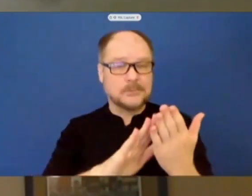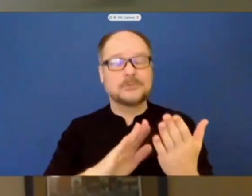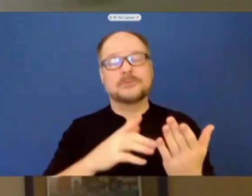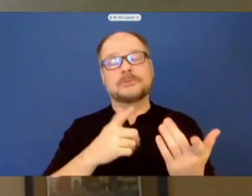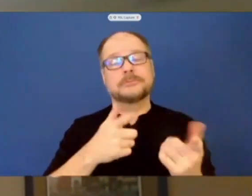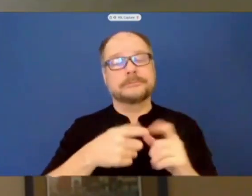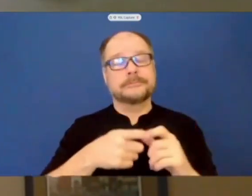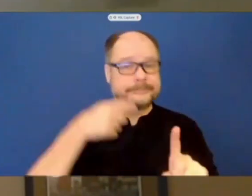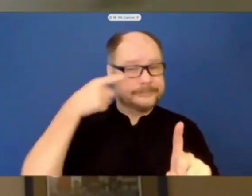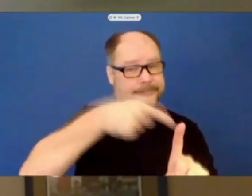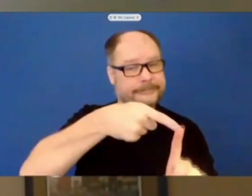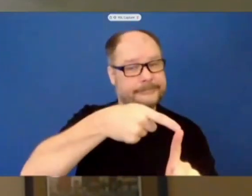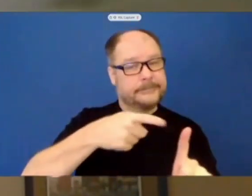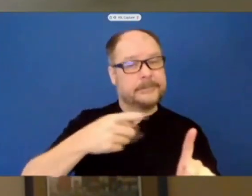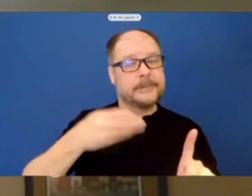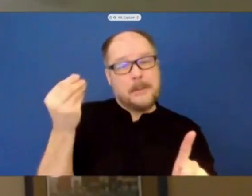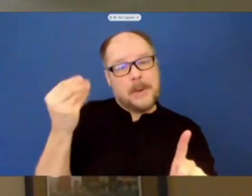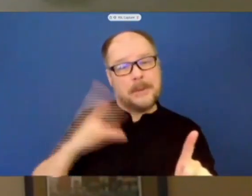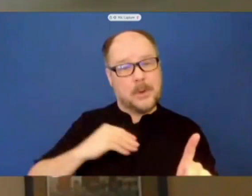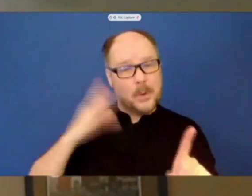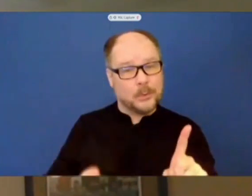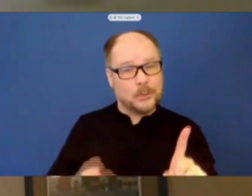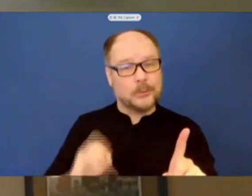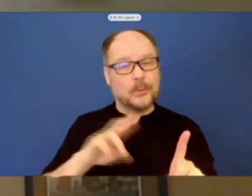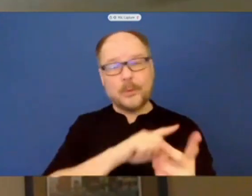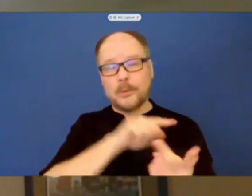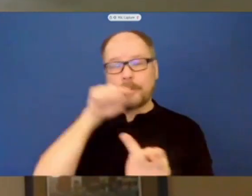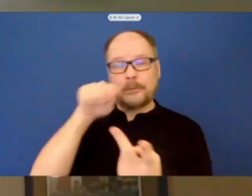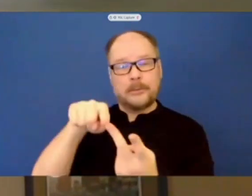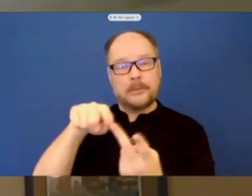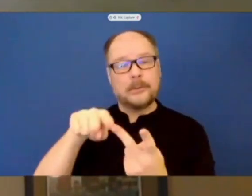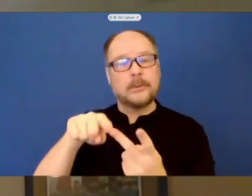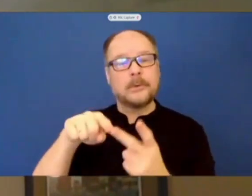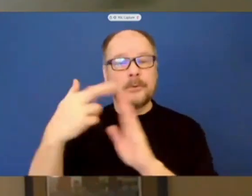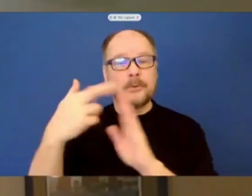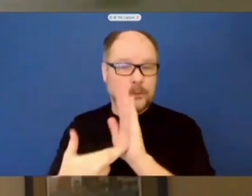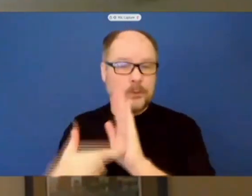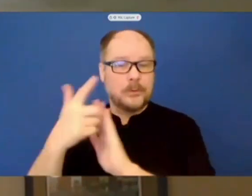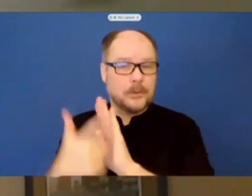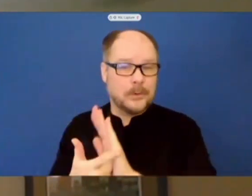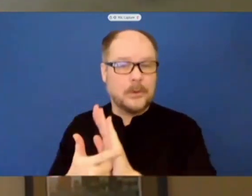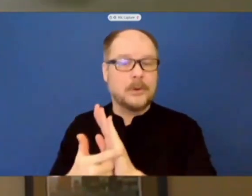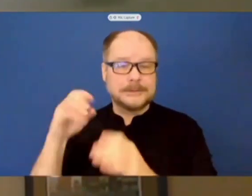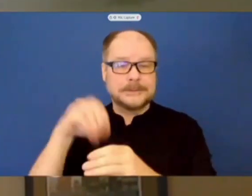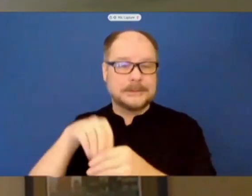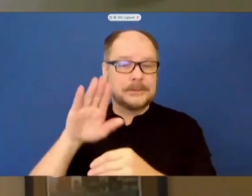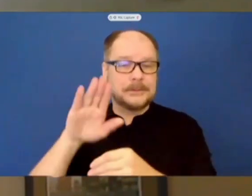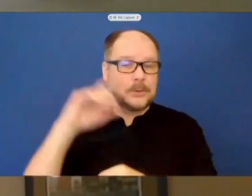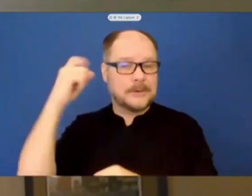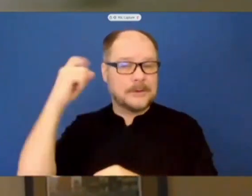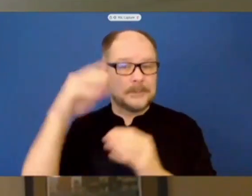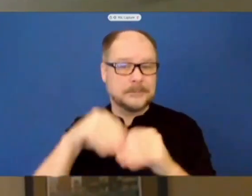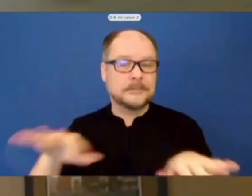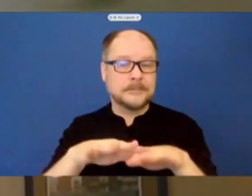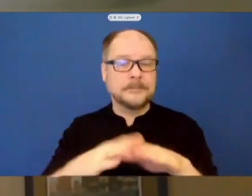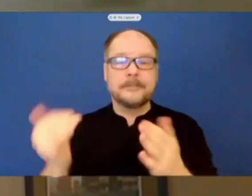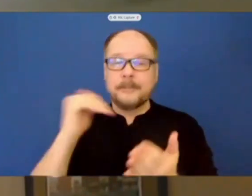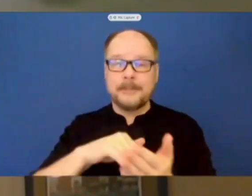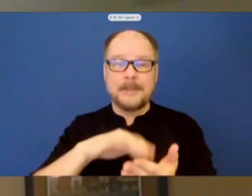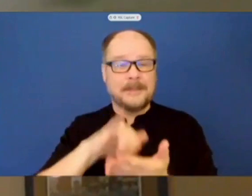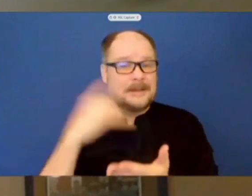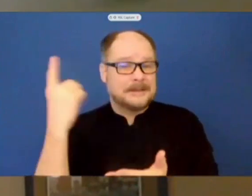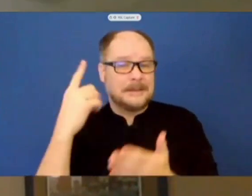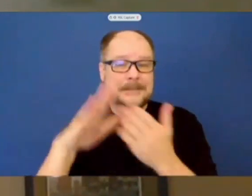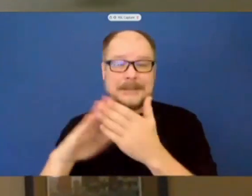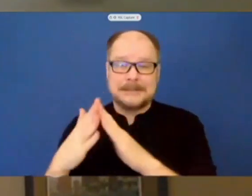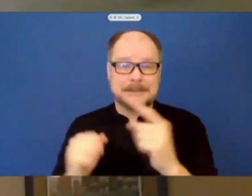can also approach it from an ordinance perspective within your locality. And again, that would be something the city would have to consider.